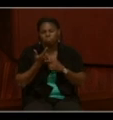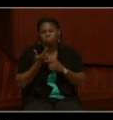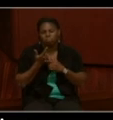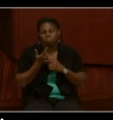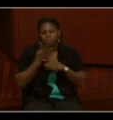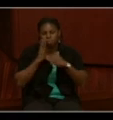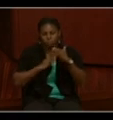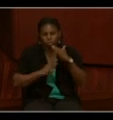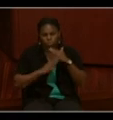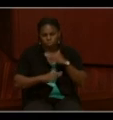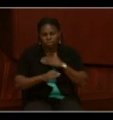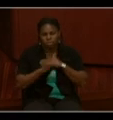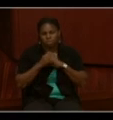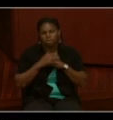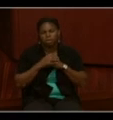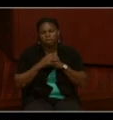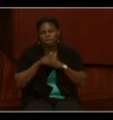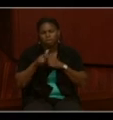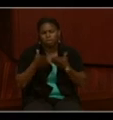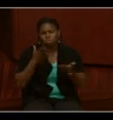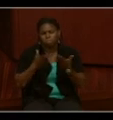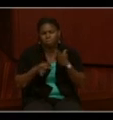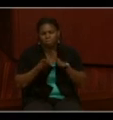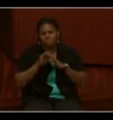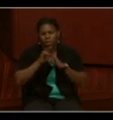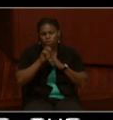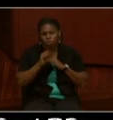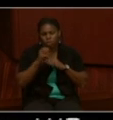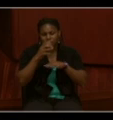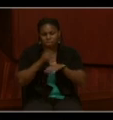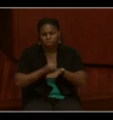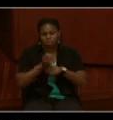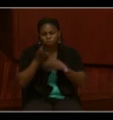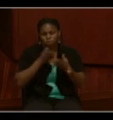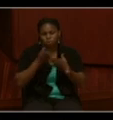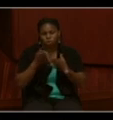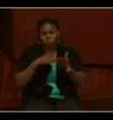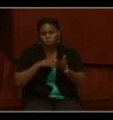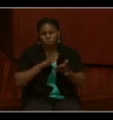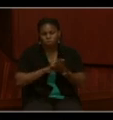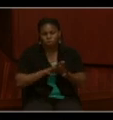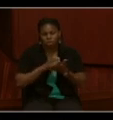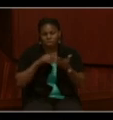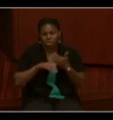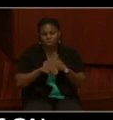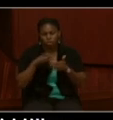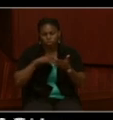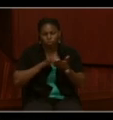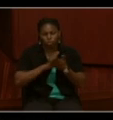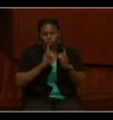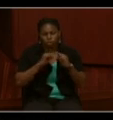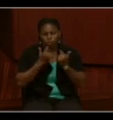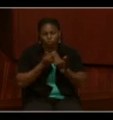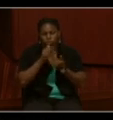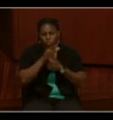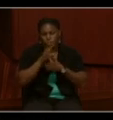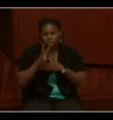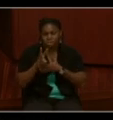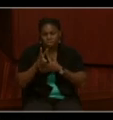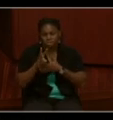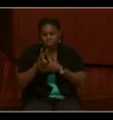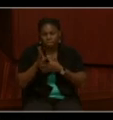predecessors, you may find U.S. Customs Service records in Record Group 36, and they